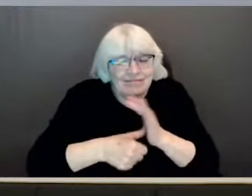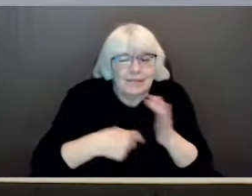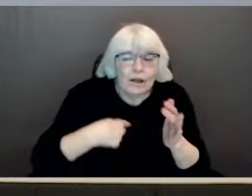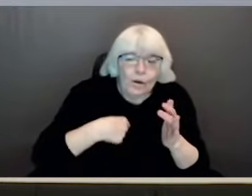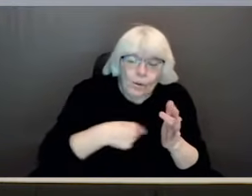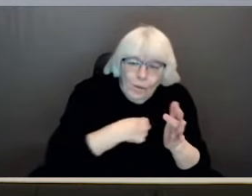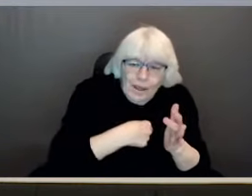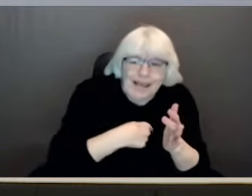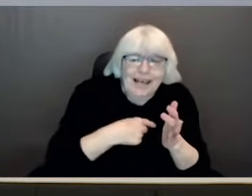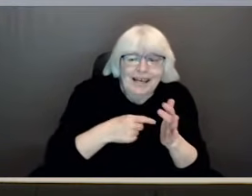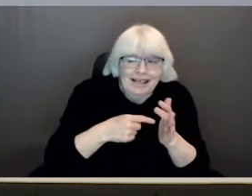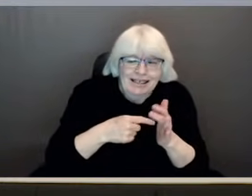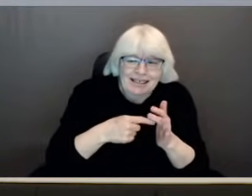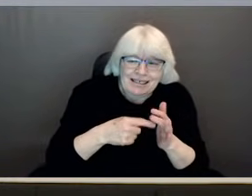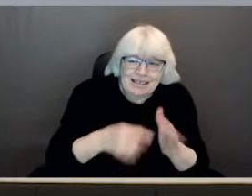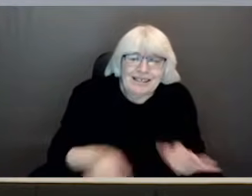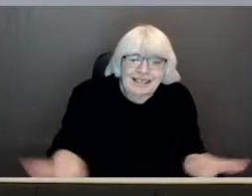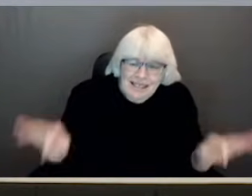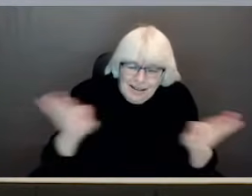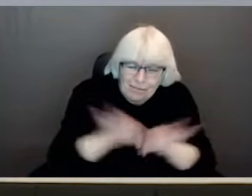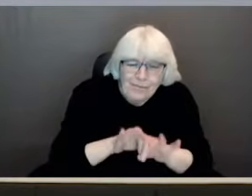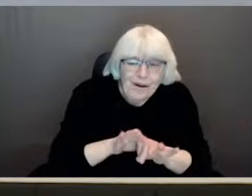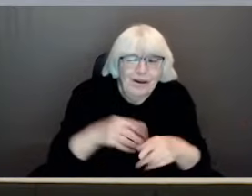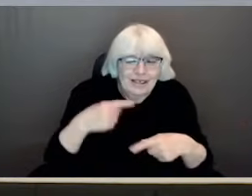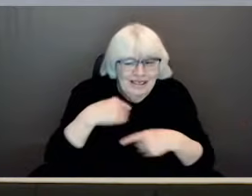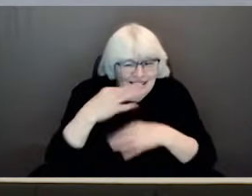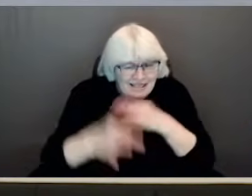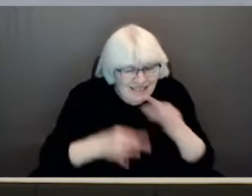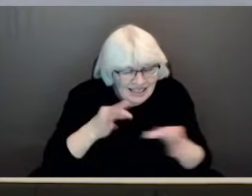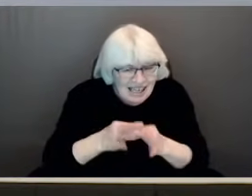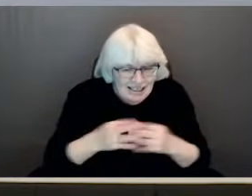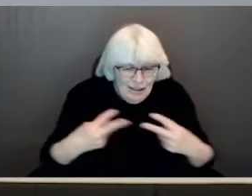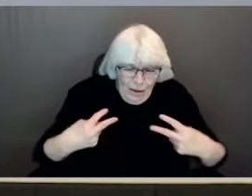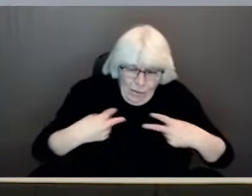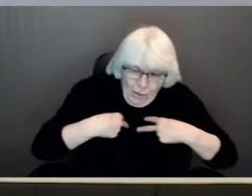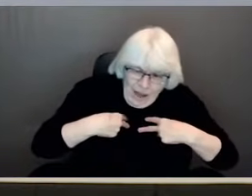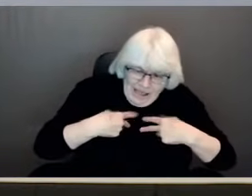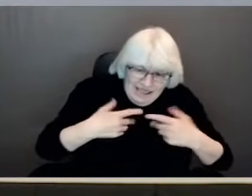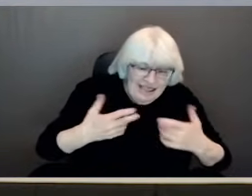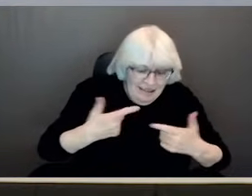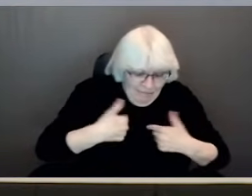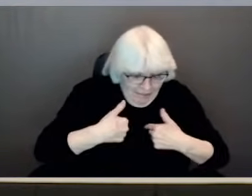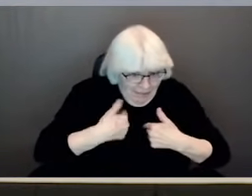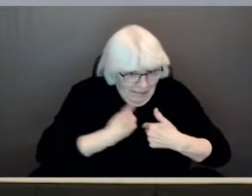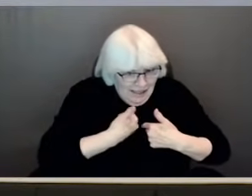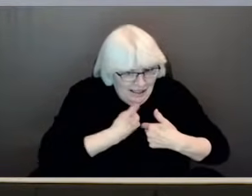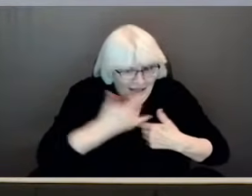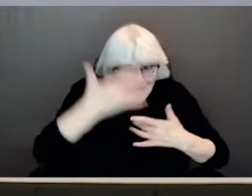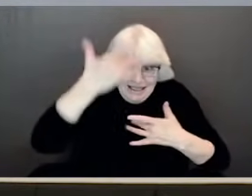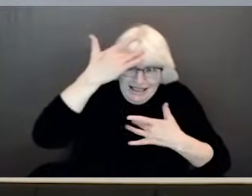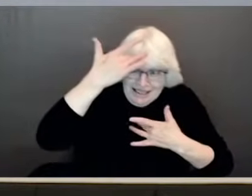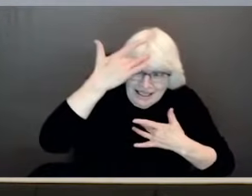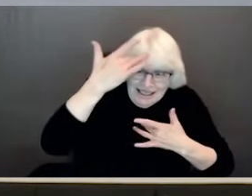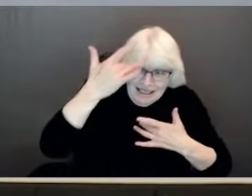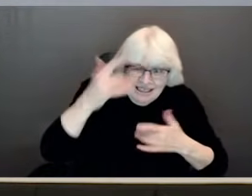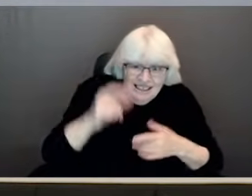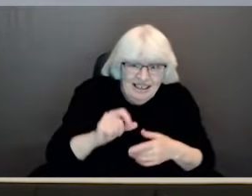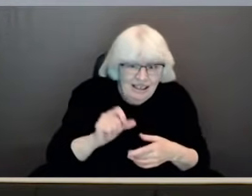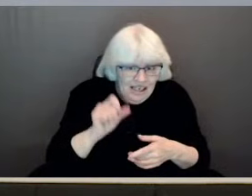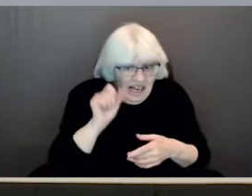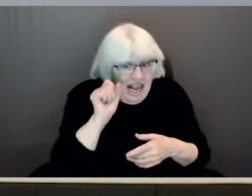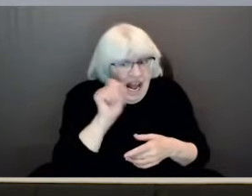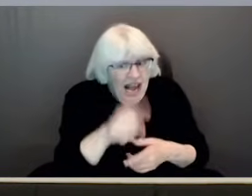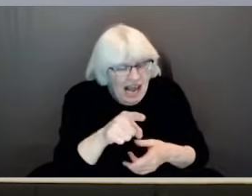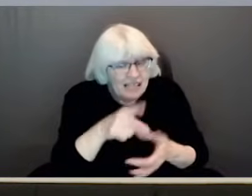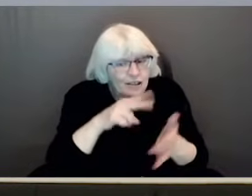us well to try to get these messages out. So is it mainly on the honor system then, people coming back and just hoping that everyone will do the right